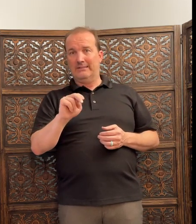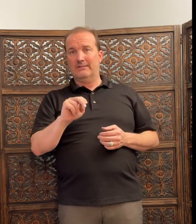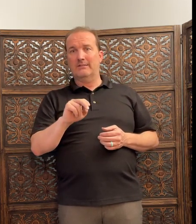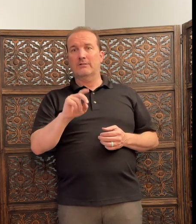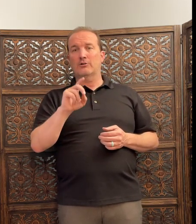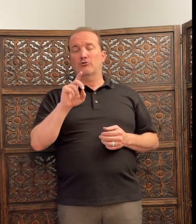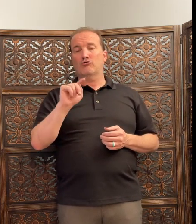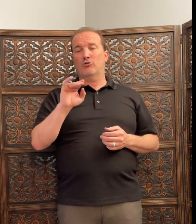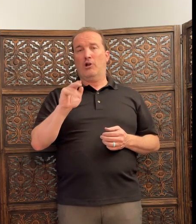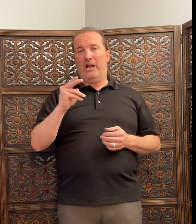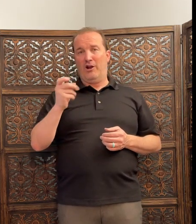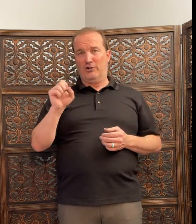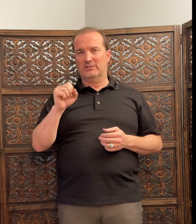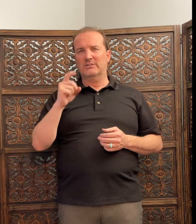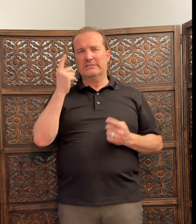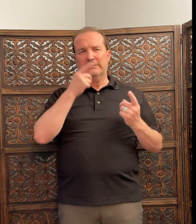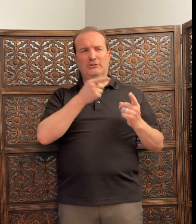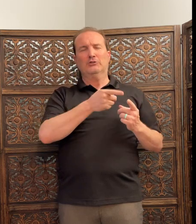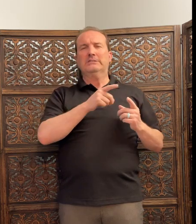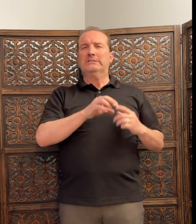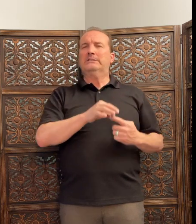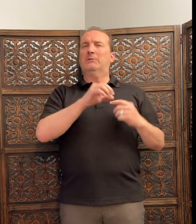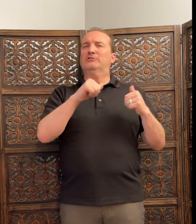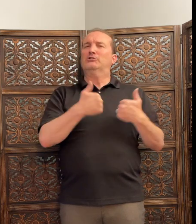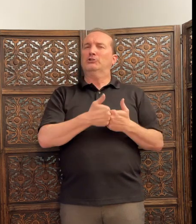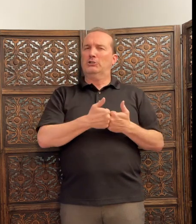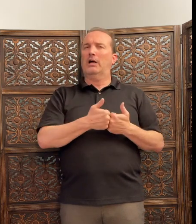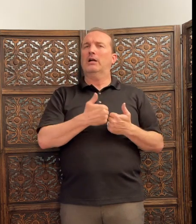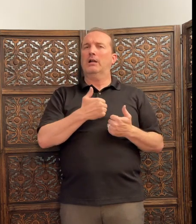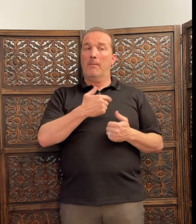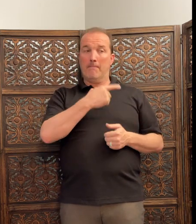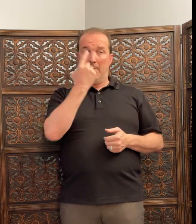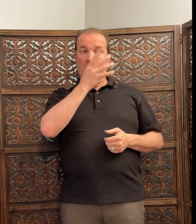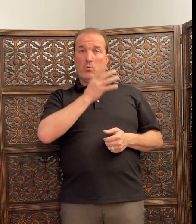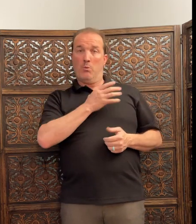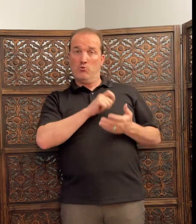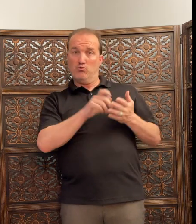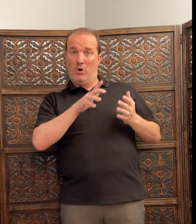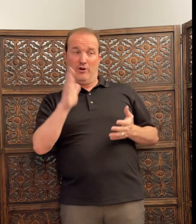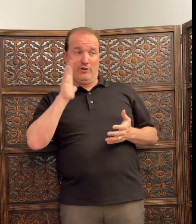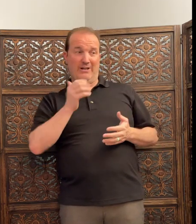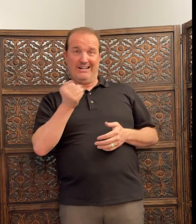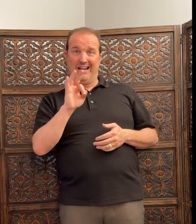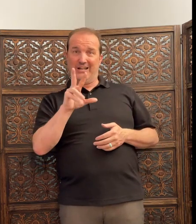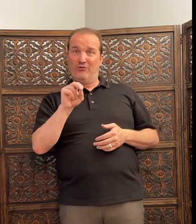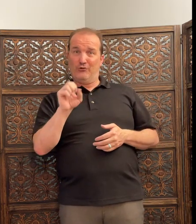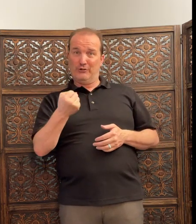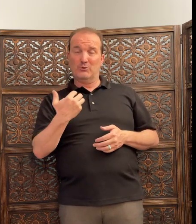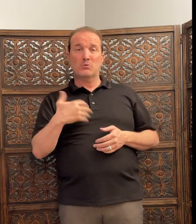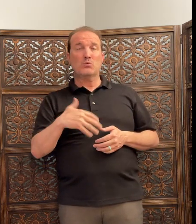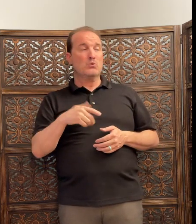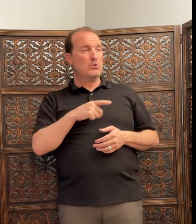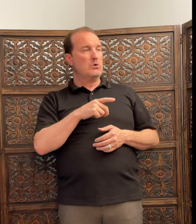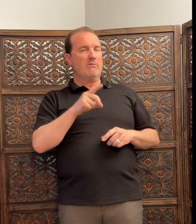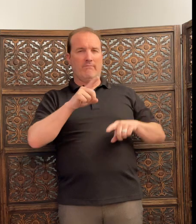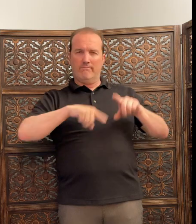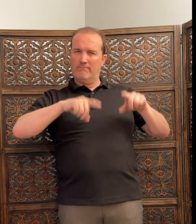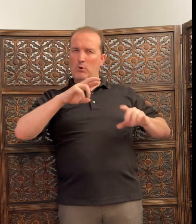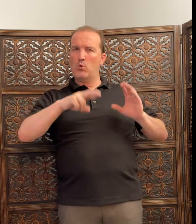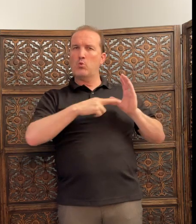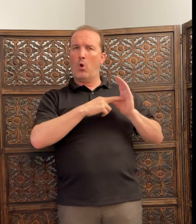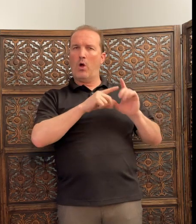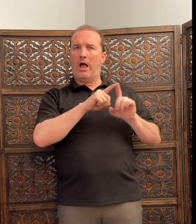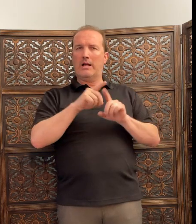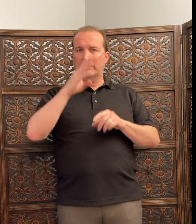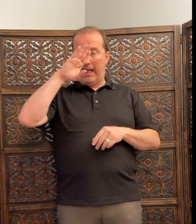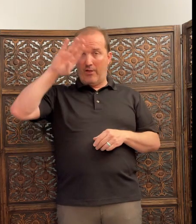Keenan, Trudier Harris considers Zora Neale Hurston's special challenges as a Black woman writer in the 1930s, and how